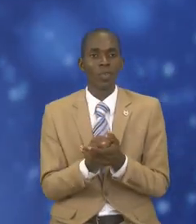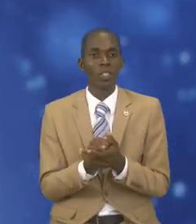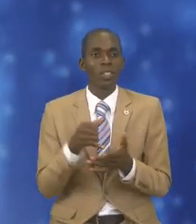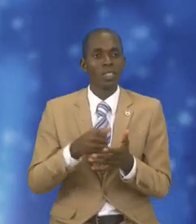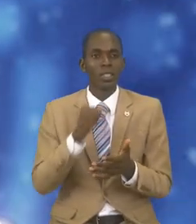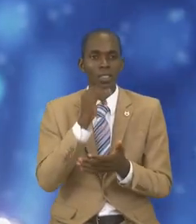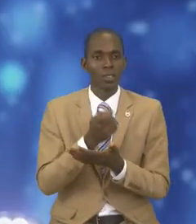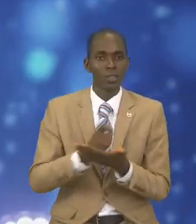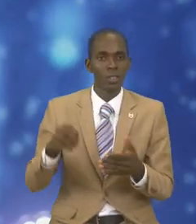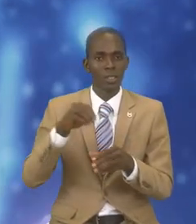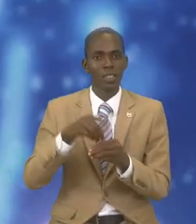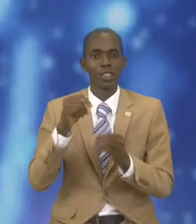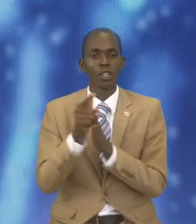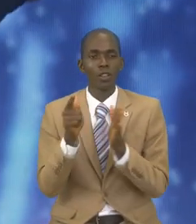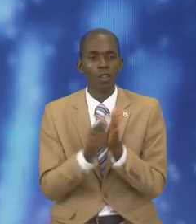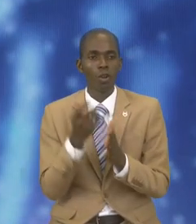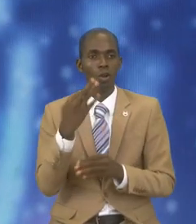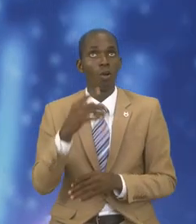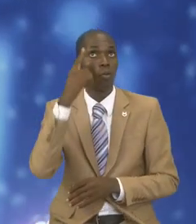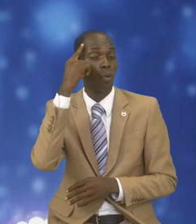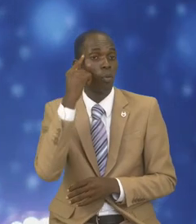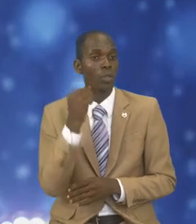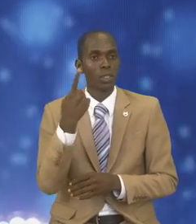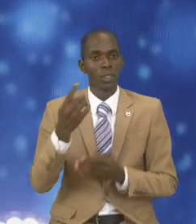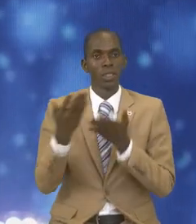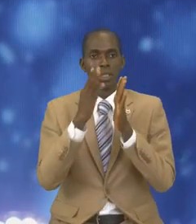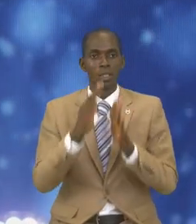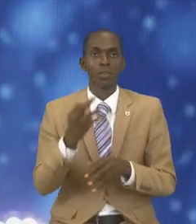written in the law of Moses, the servant of